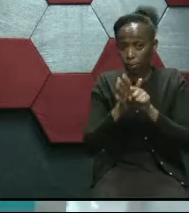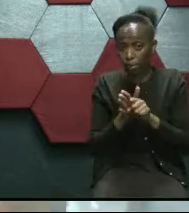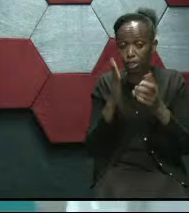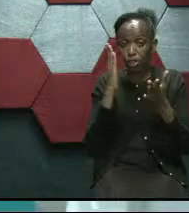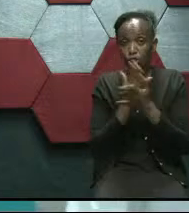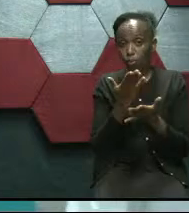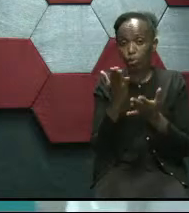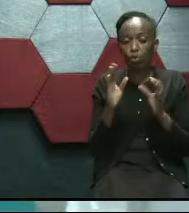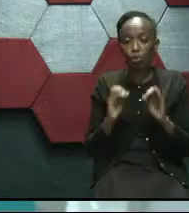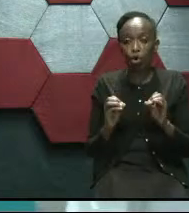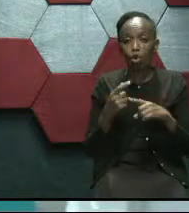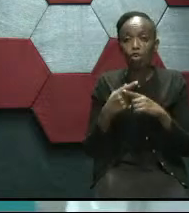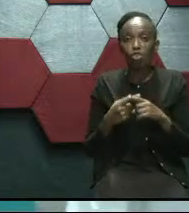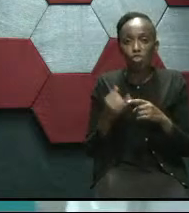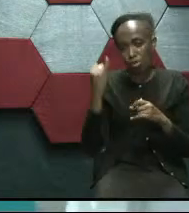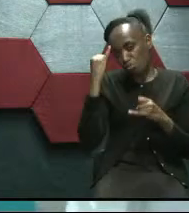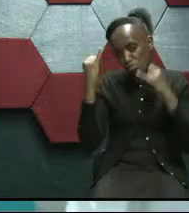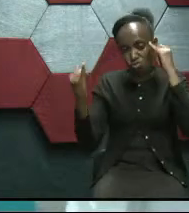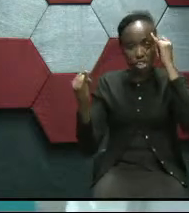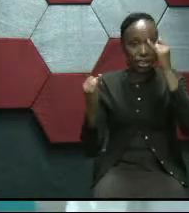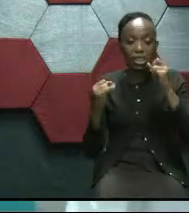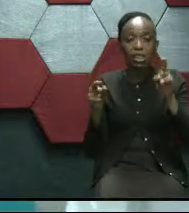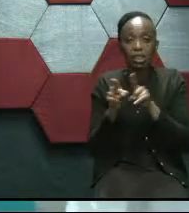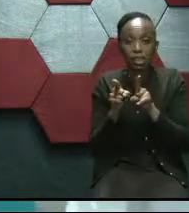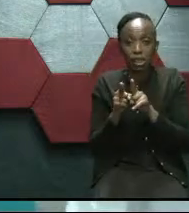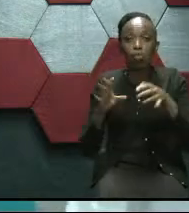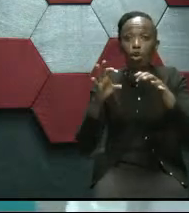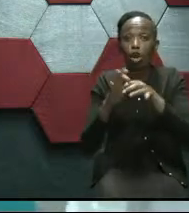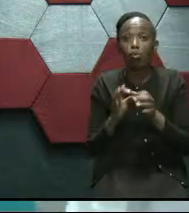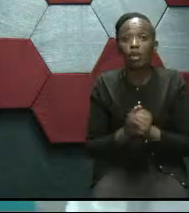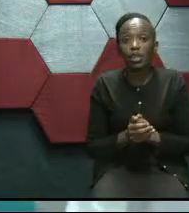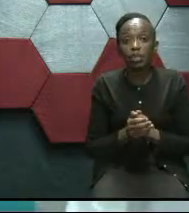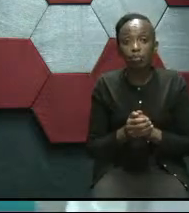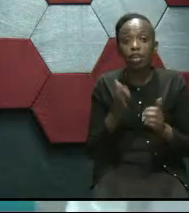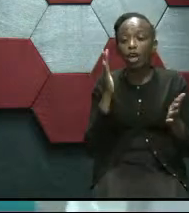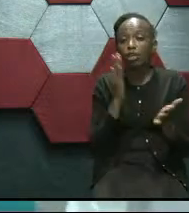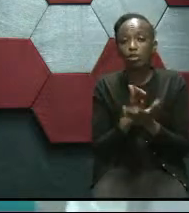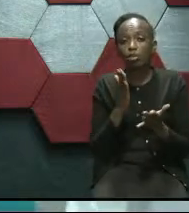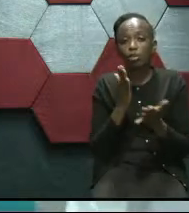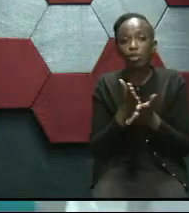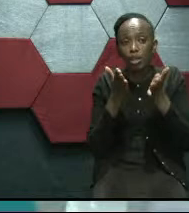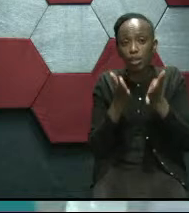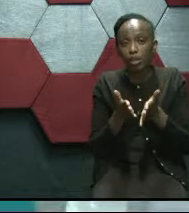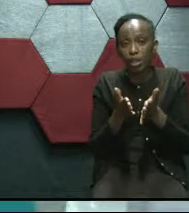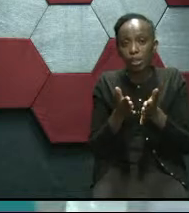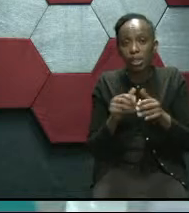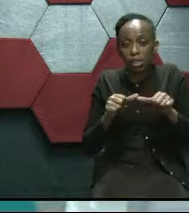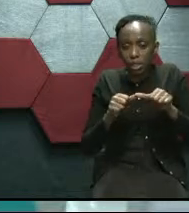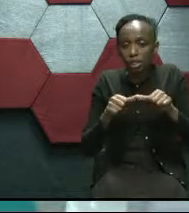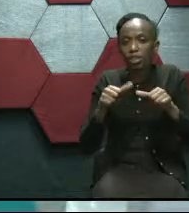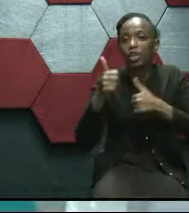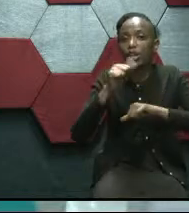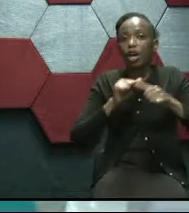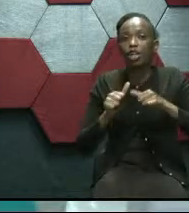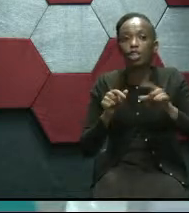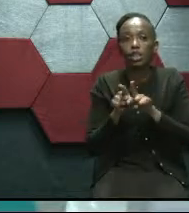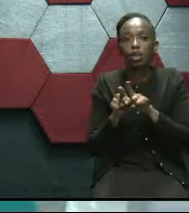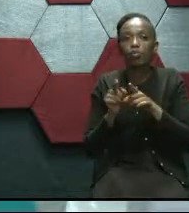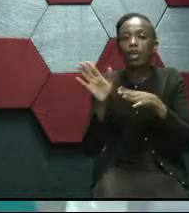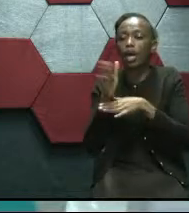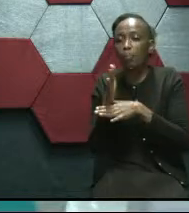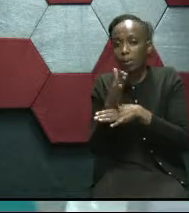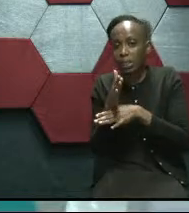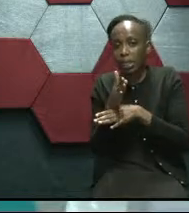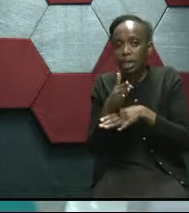you from creating, from inventing, from collaborating. And truly, this is resilience in action, and the Embassy of Ireland